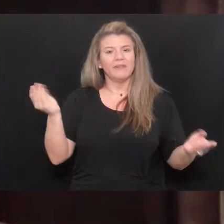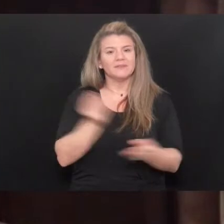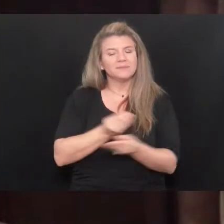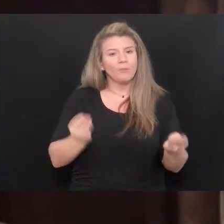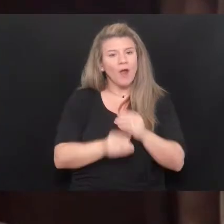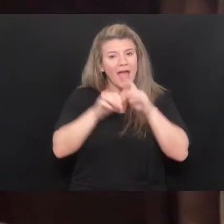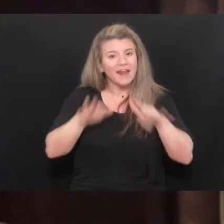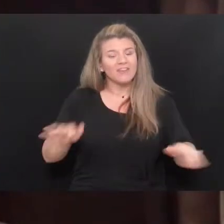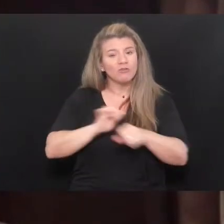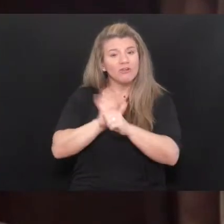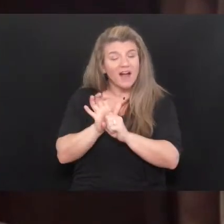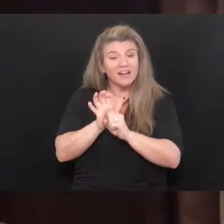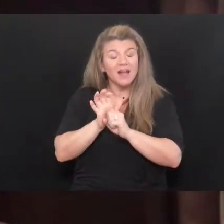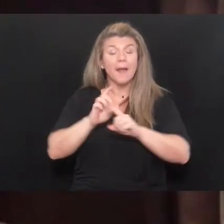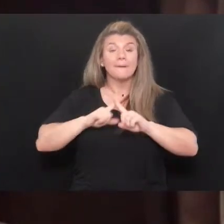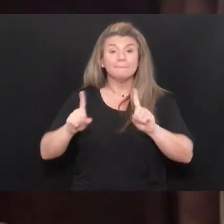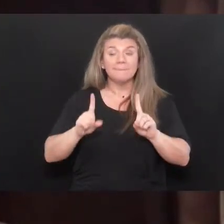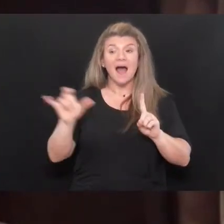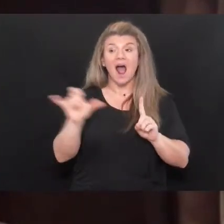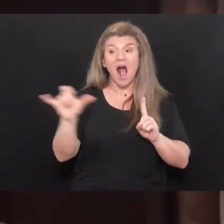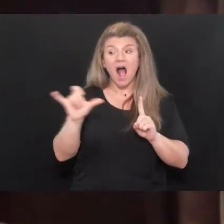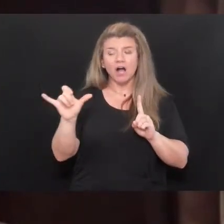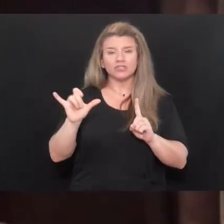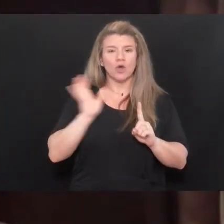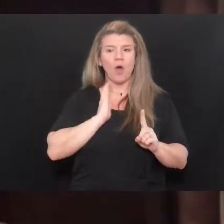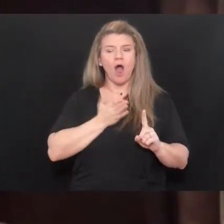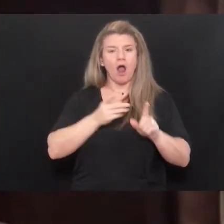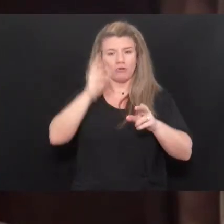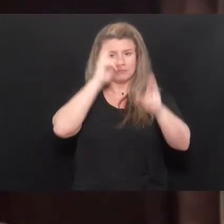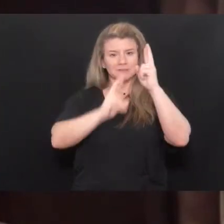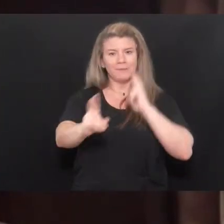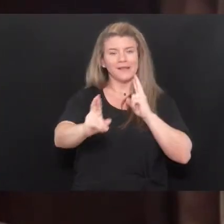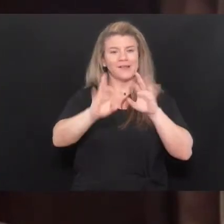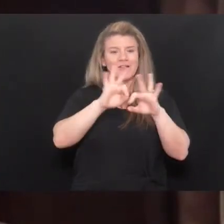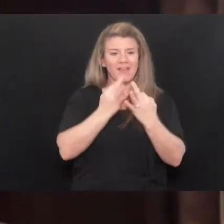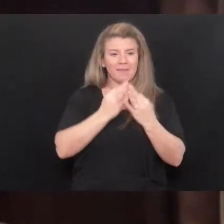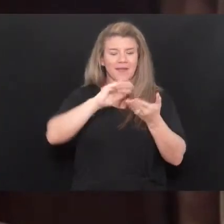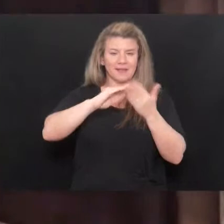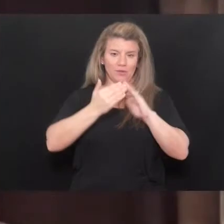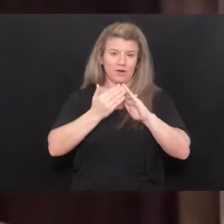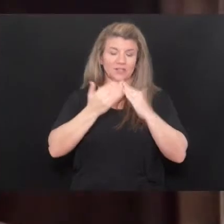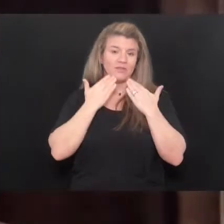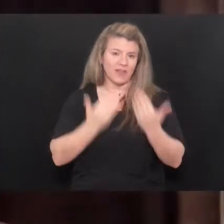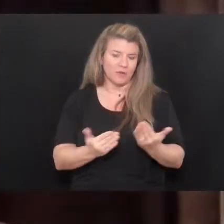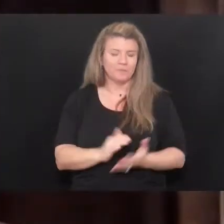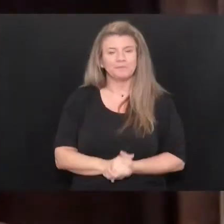but also patriotism to our families and our communities. So thank you.